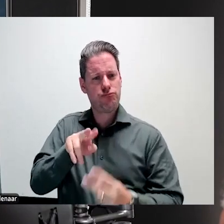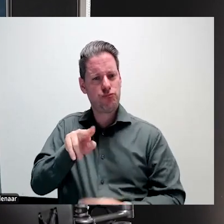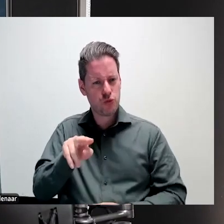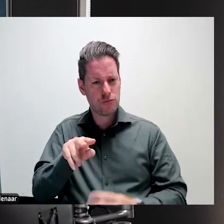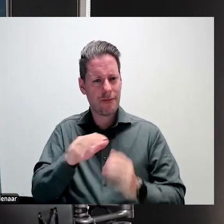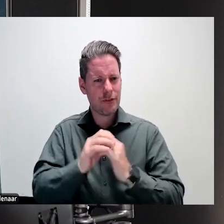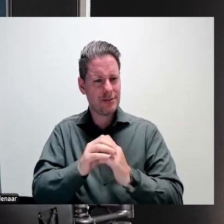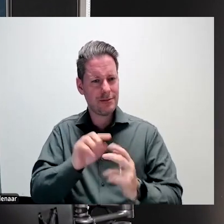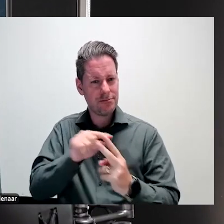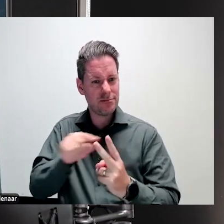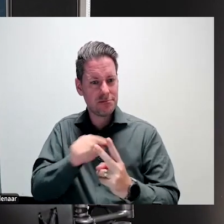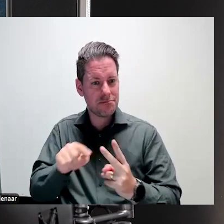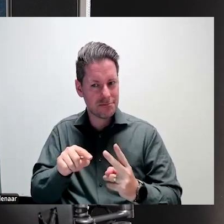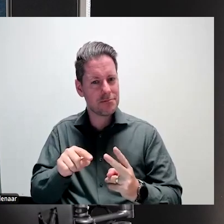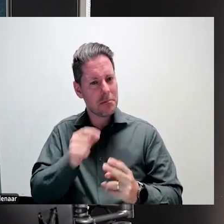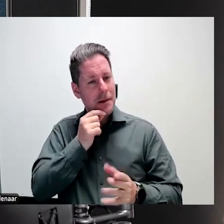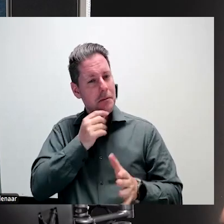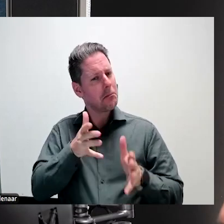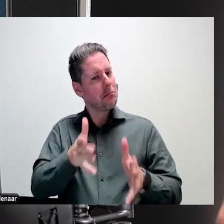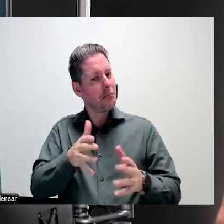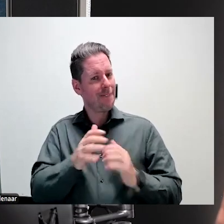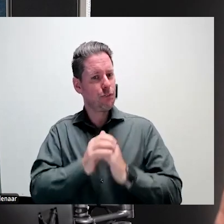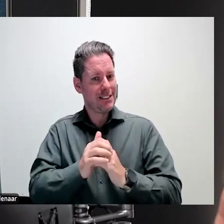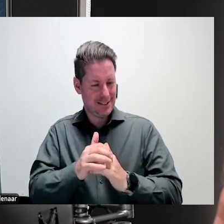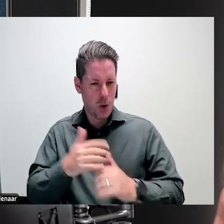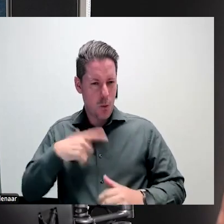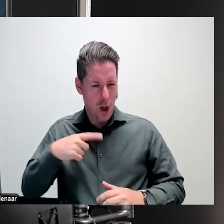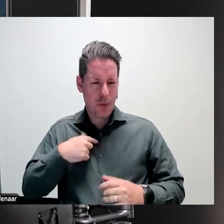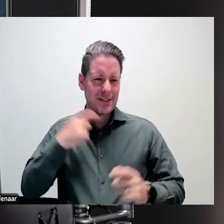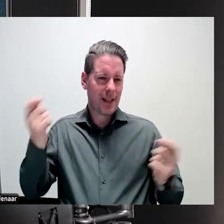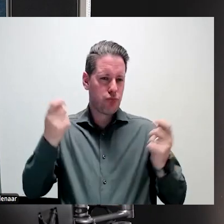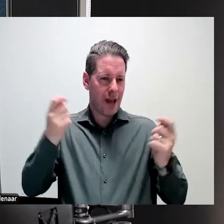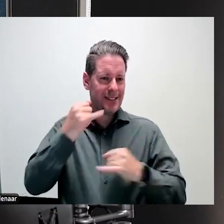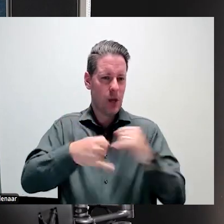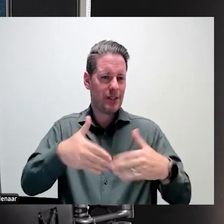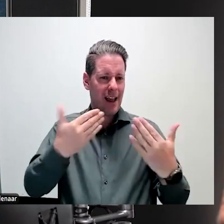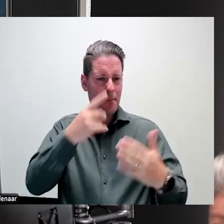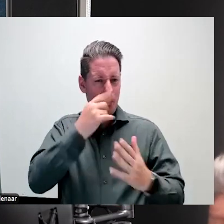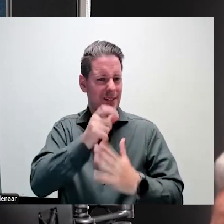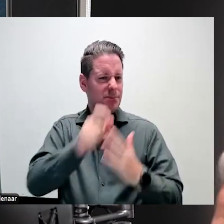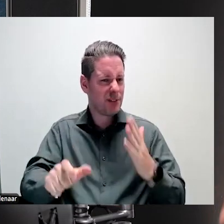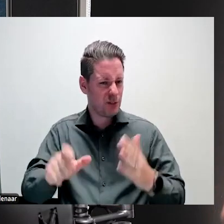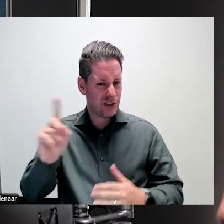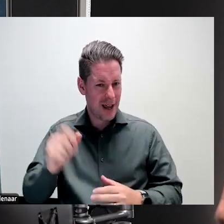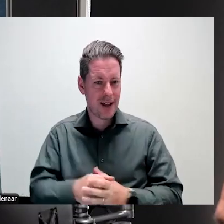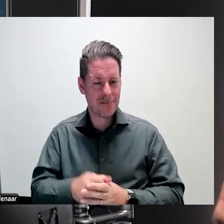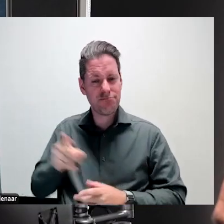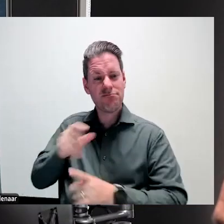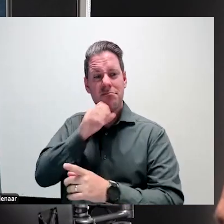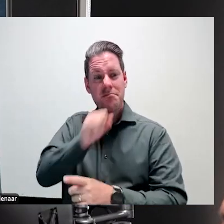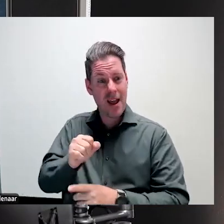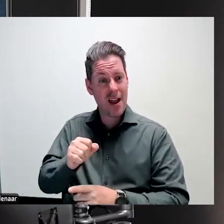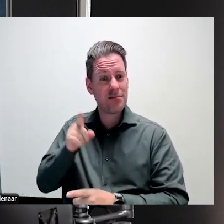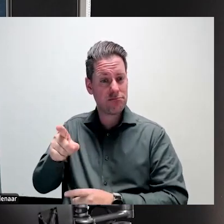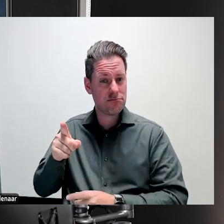perhaps an unlikely duo, as we continue the celebrations for International Day of People with Disability. You're going to hear from a gentleman